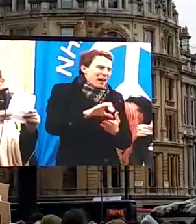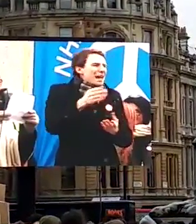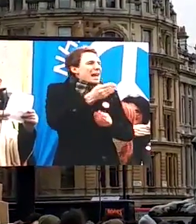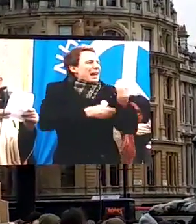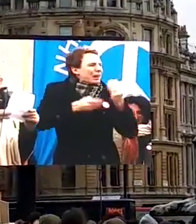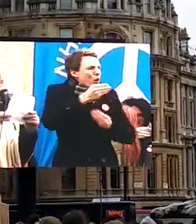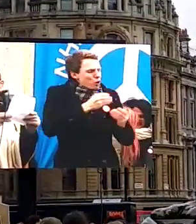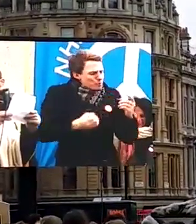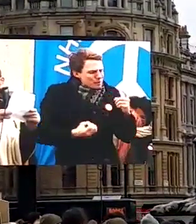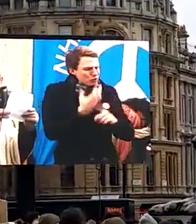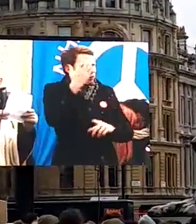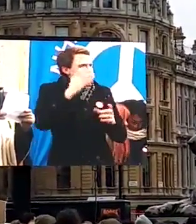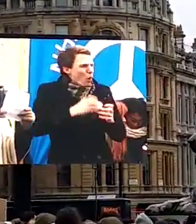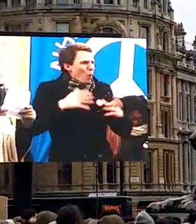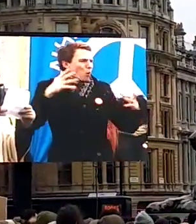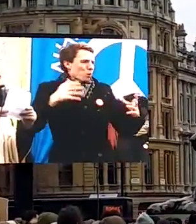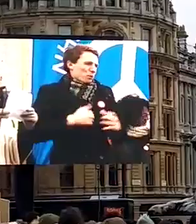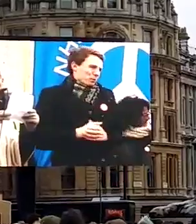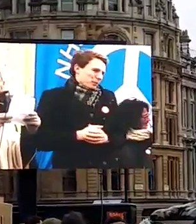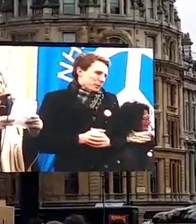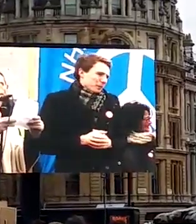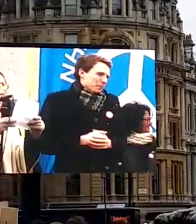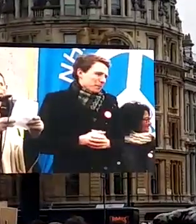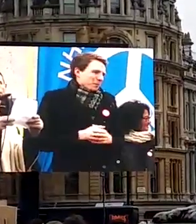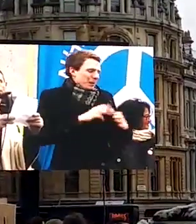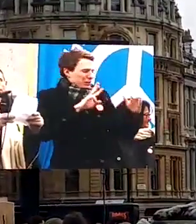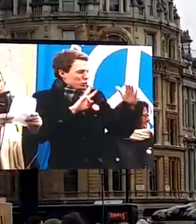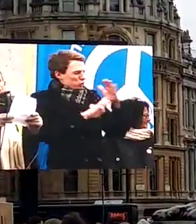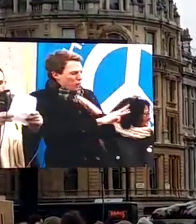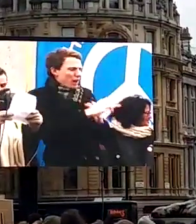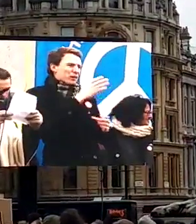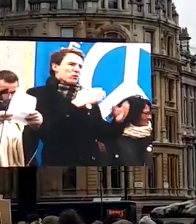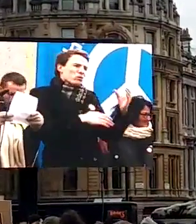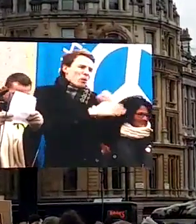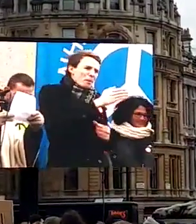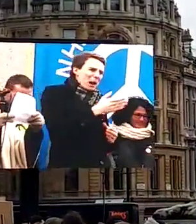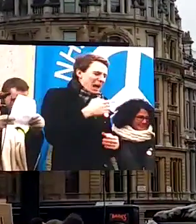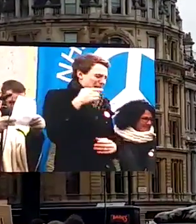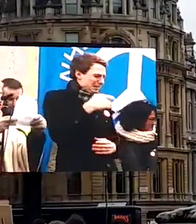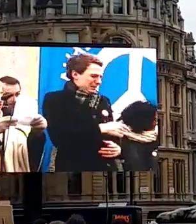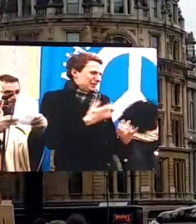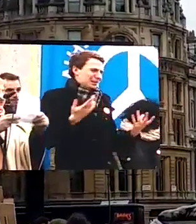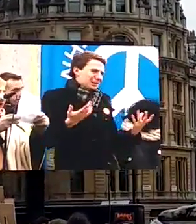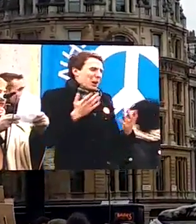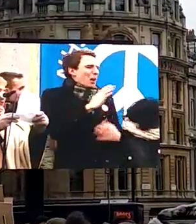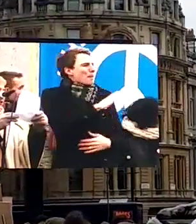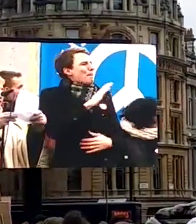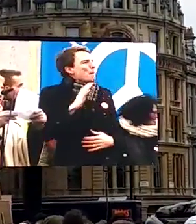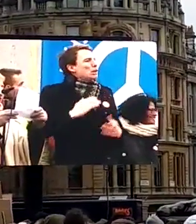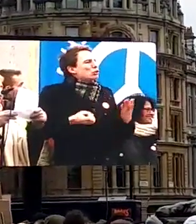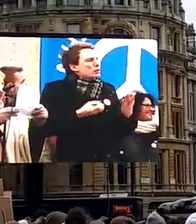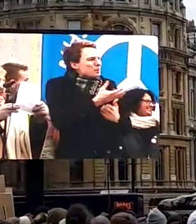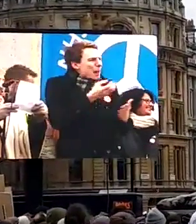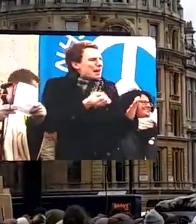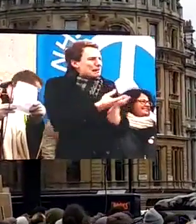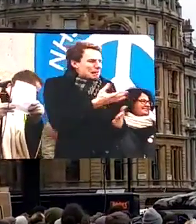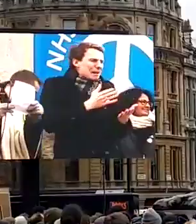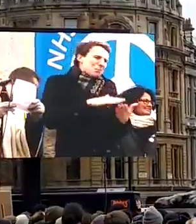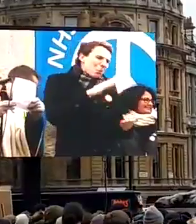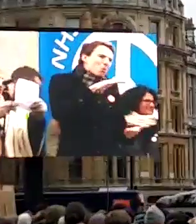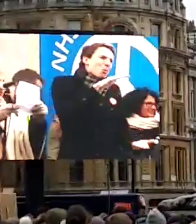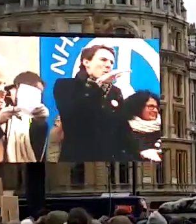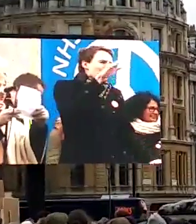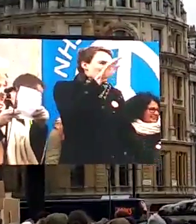economy. Plans to replace Trident and other proposals for increasing military spending while